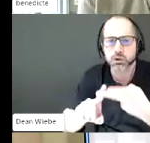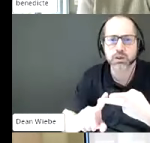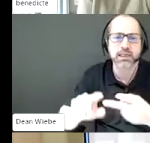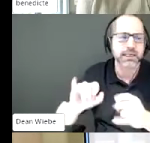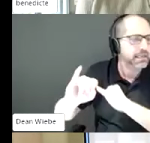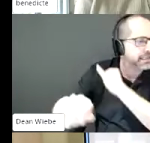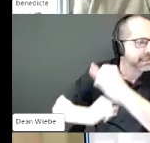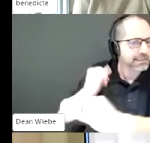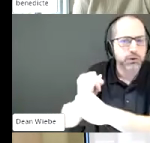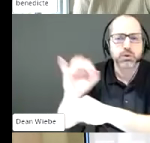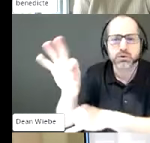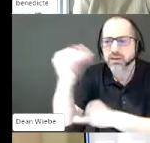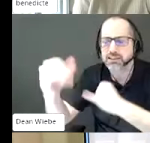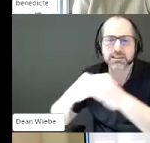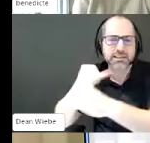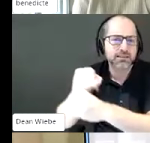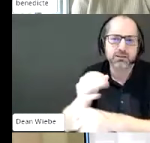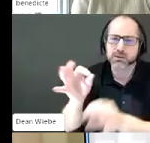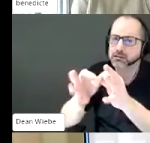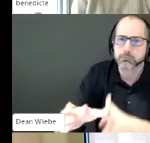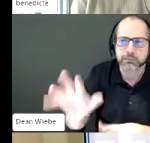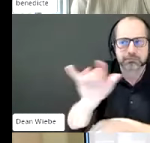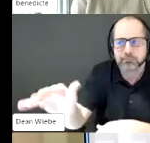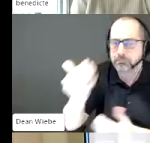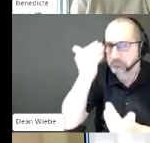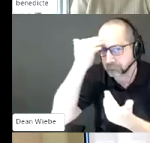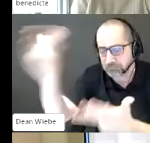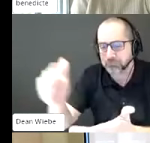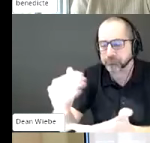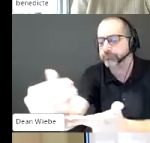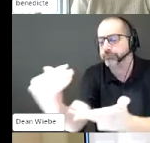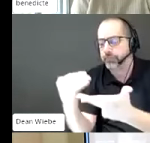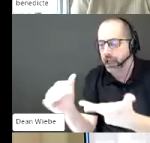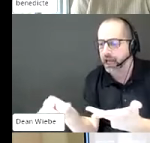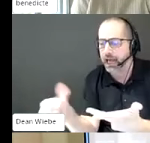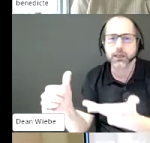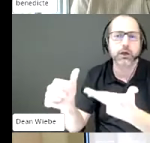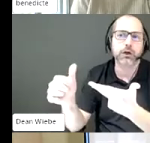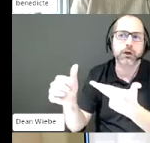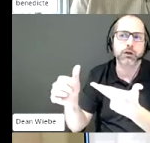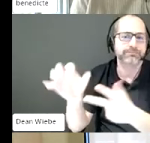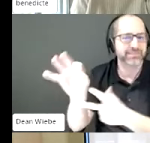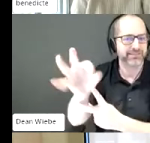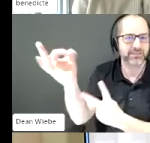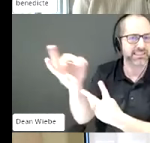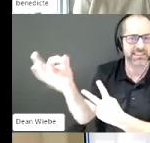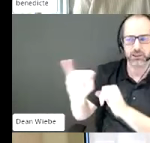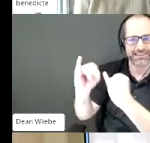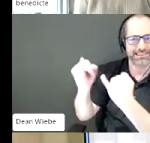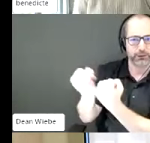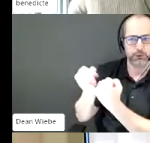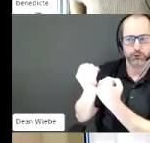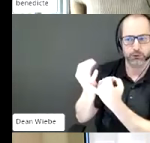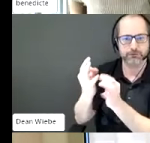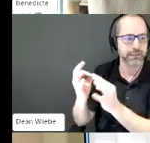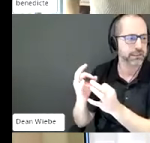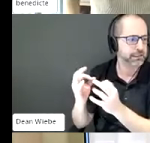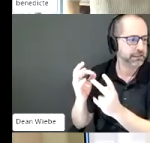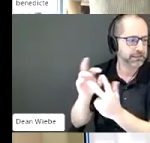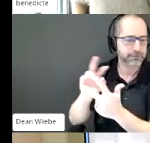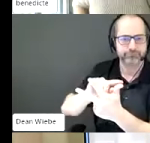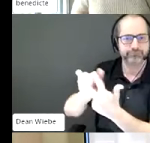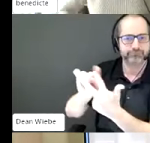Savoir Montfort, the Bruyère Research Institute, and the Institut Universitaire de Gériatrie de Montréal. Oh, the swapping back and forth